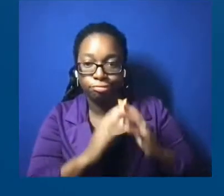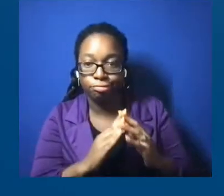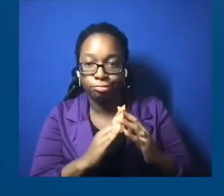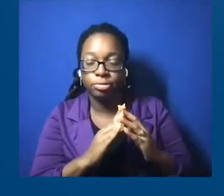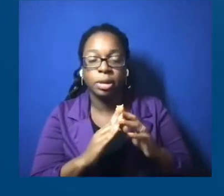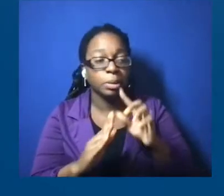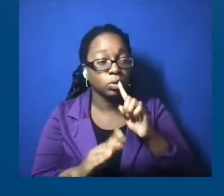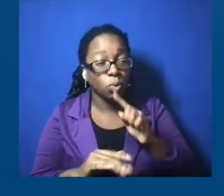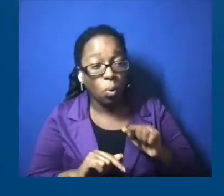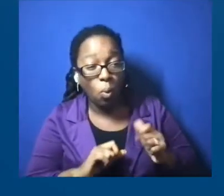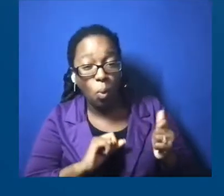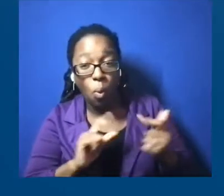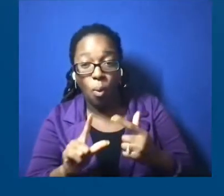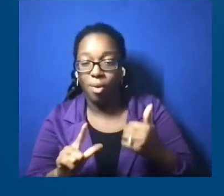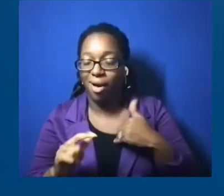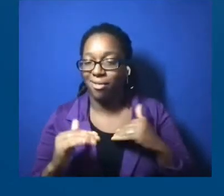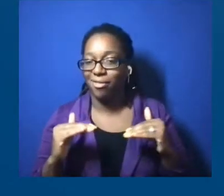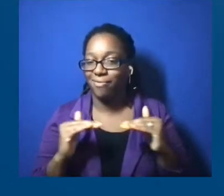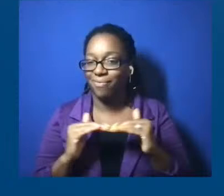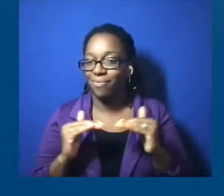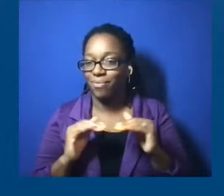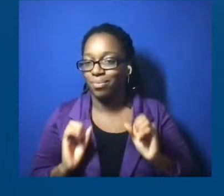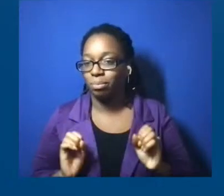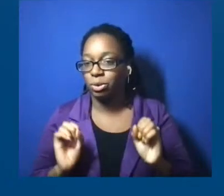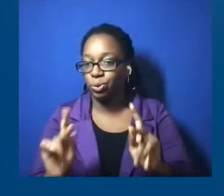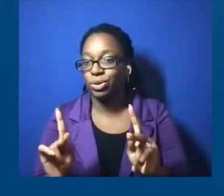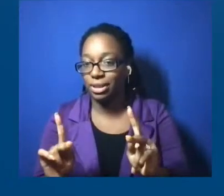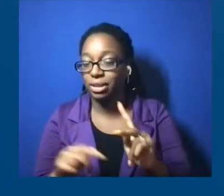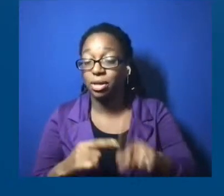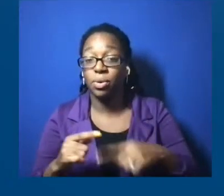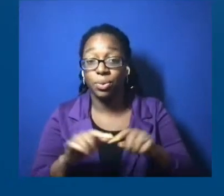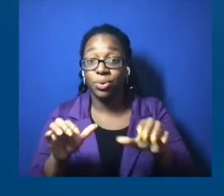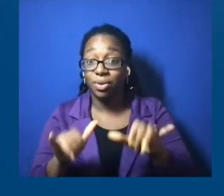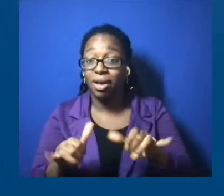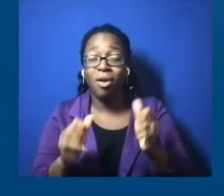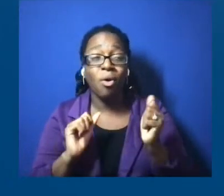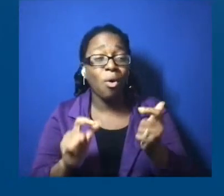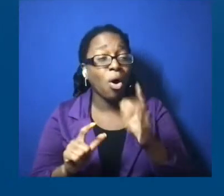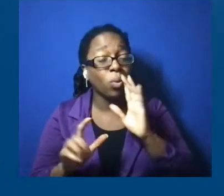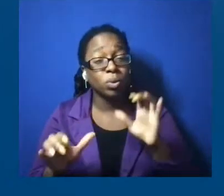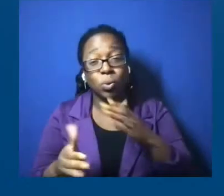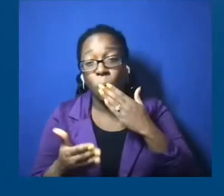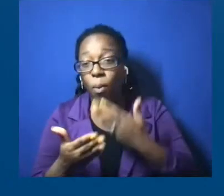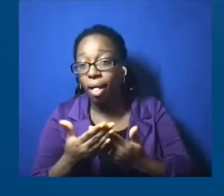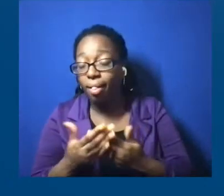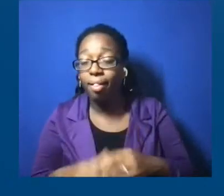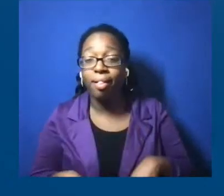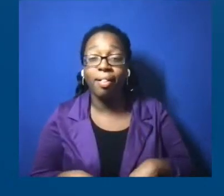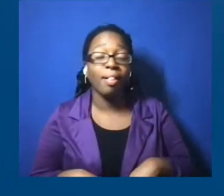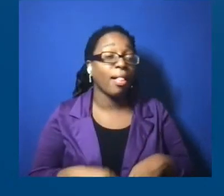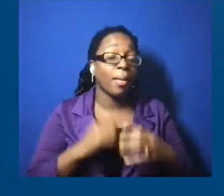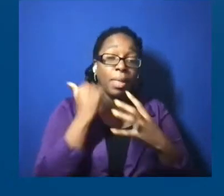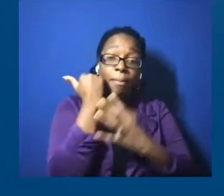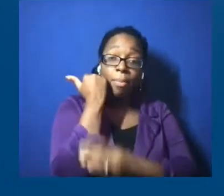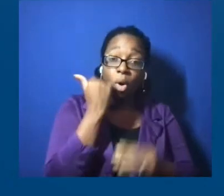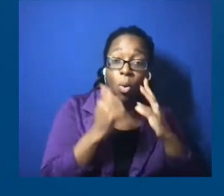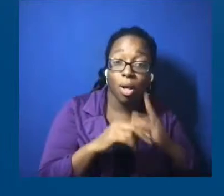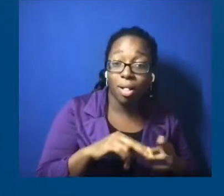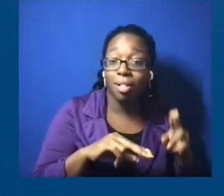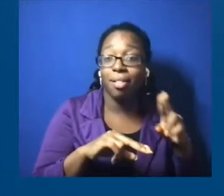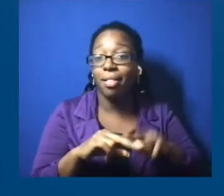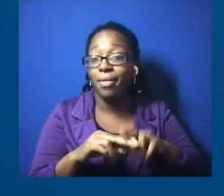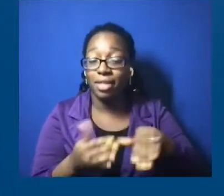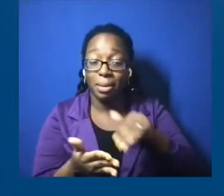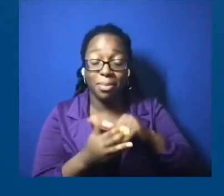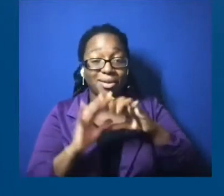chance. When we do that, everybody does well. The poor have a ladder up, the middle class gets ahead, and the wealthy still do very, very